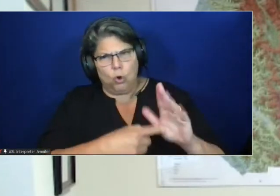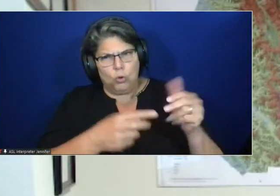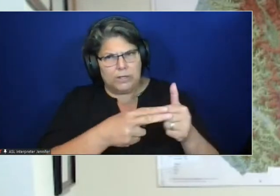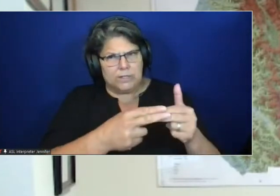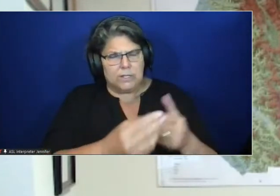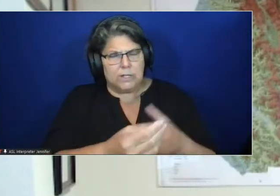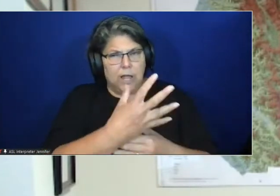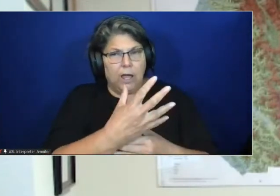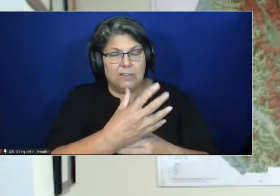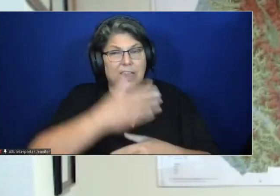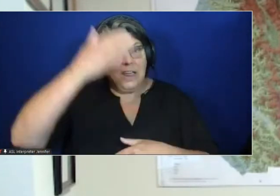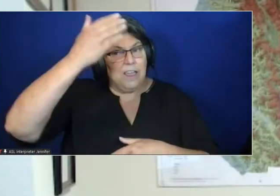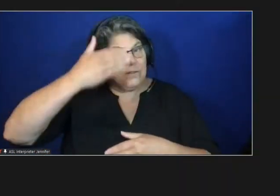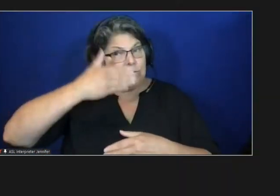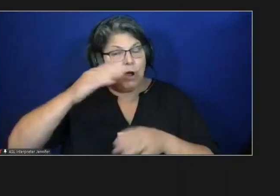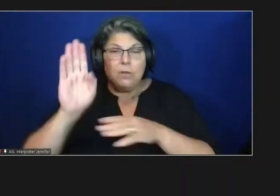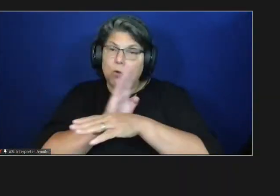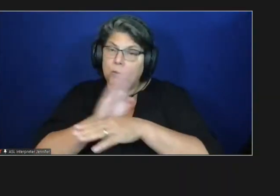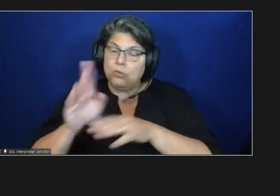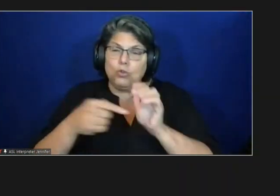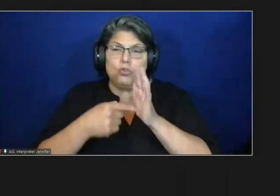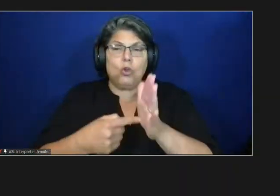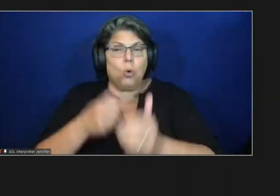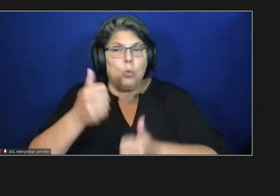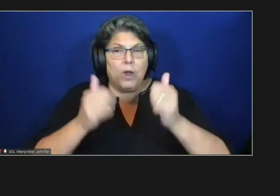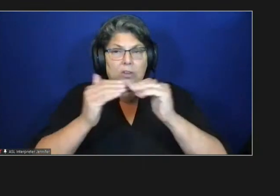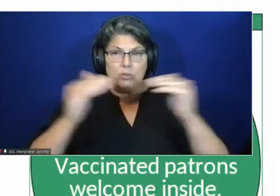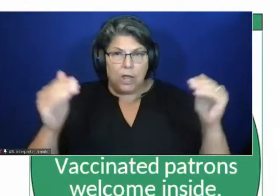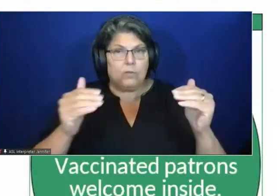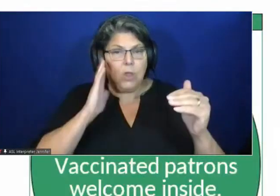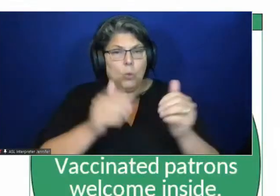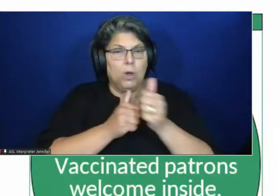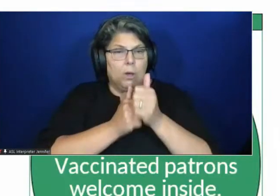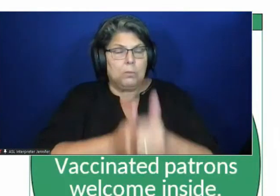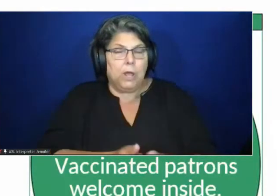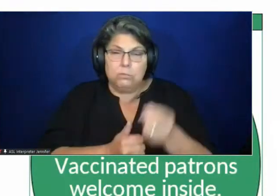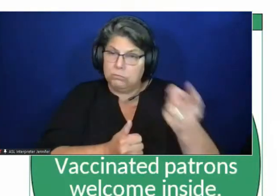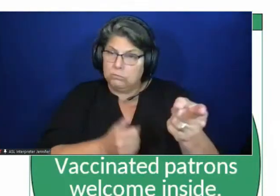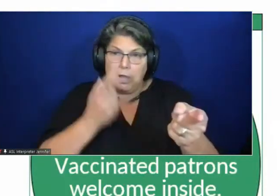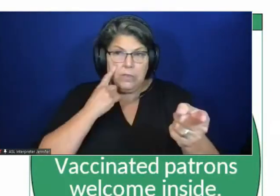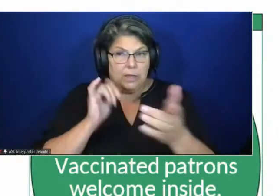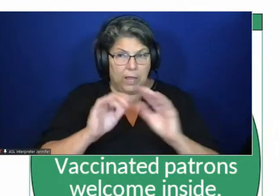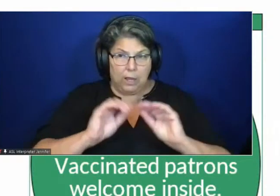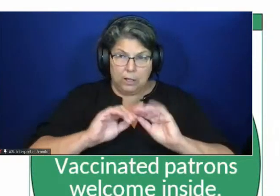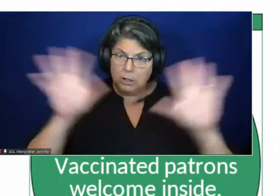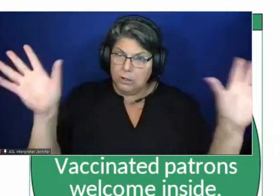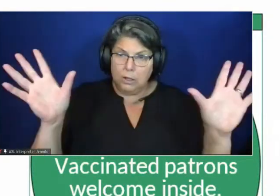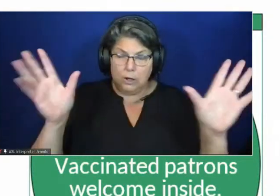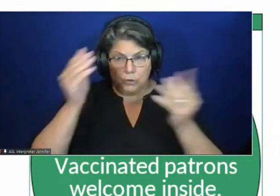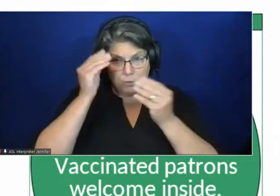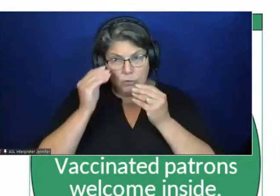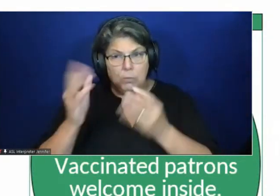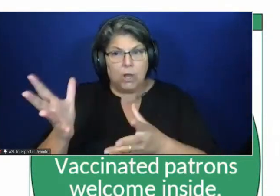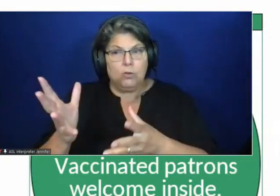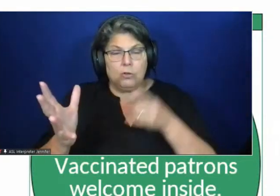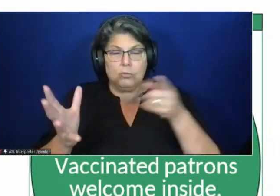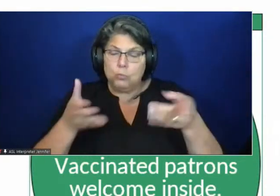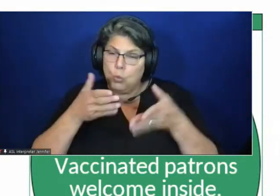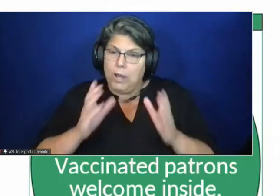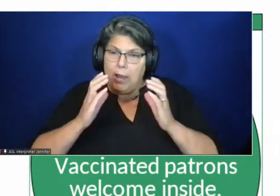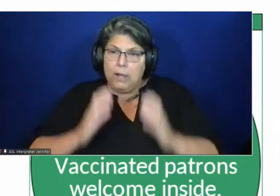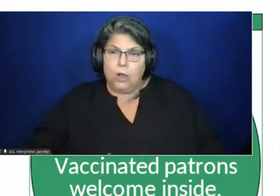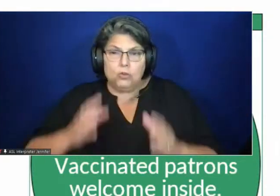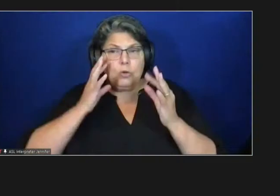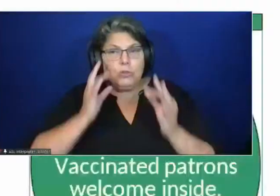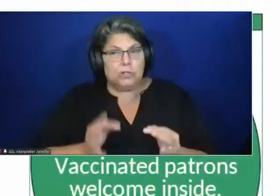of compliance with those recommendations. I believe this transparency will give customers the freedom to